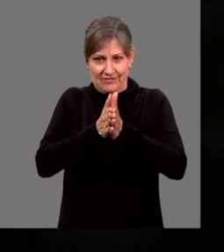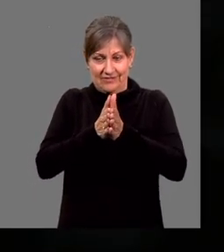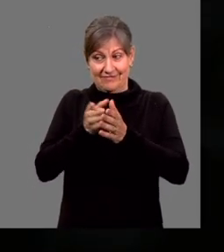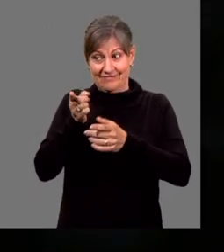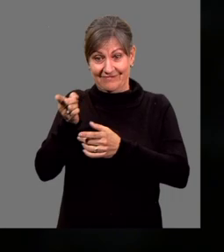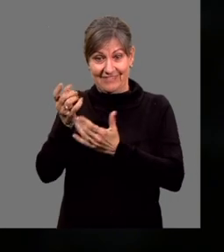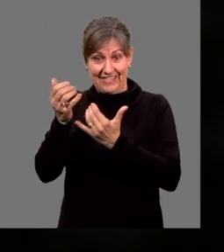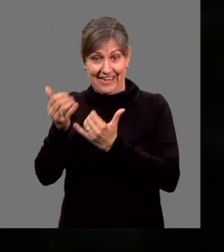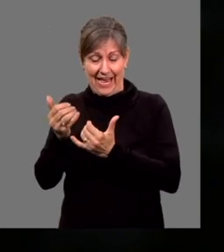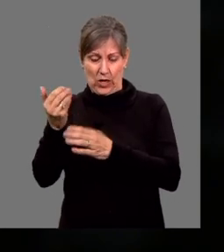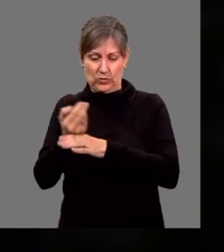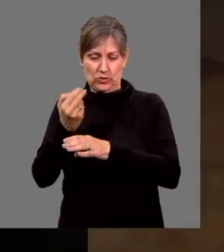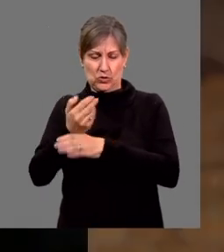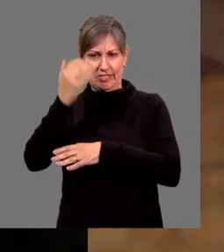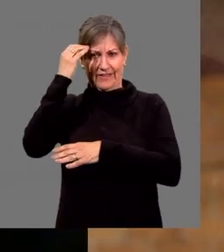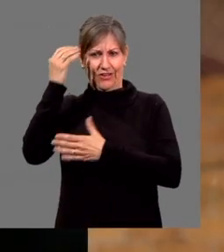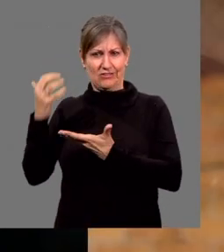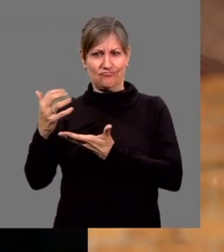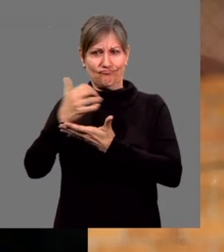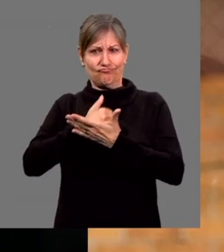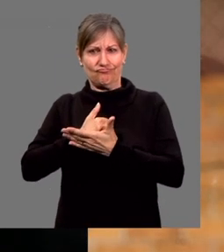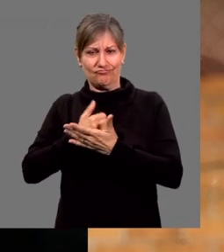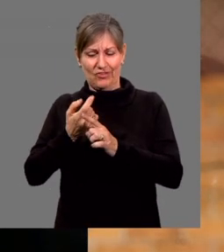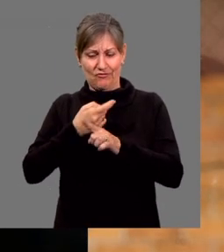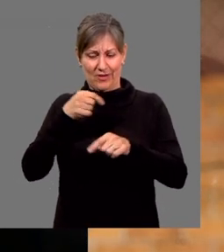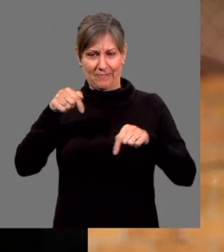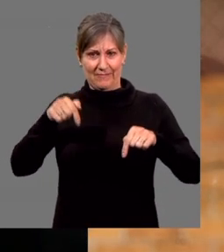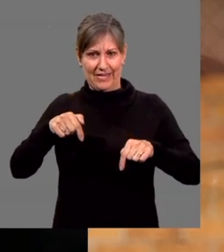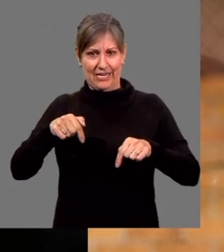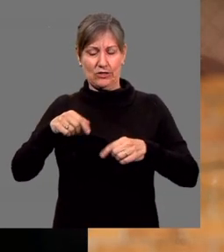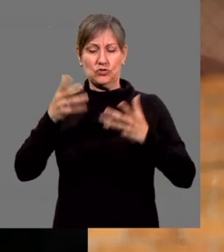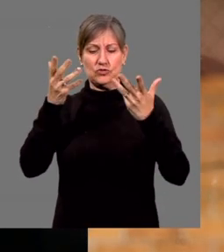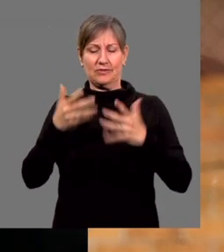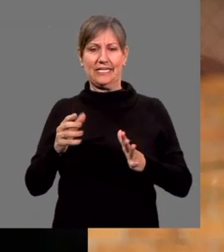is now using the knowledge she gained at PCC to complete